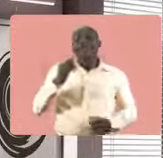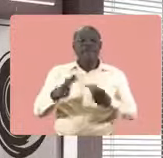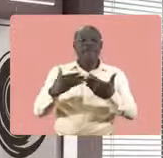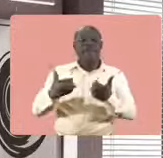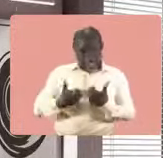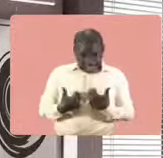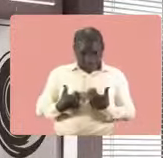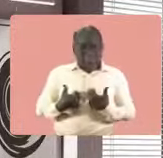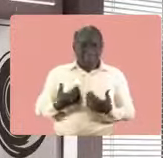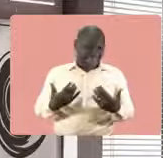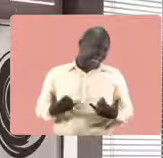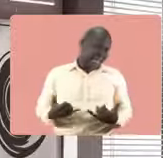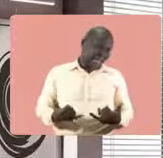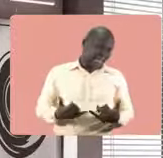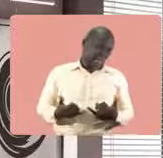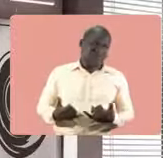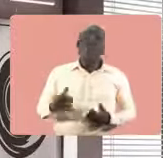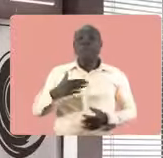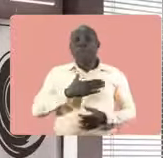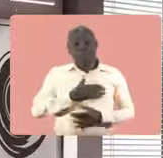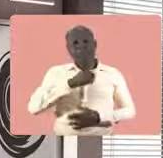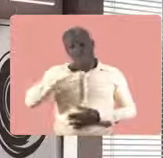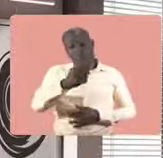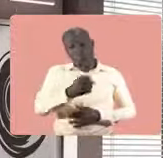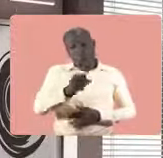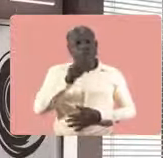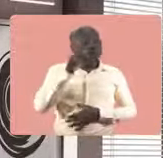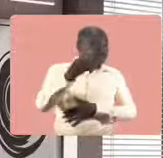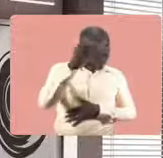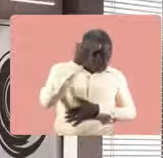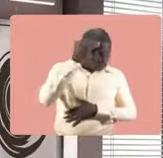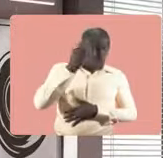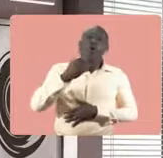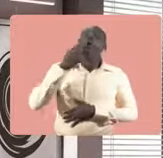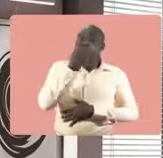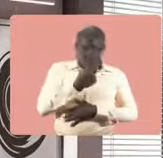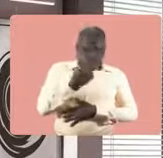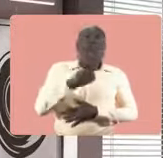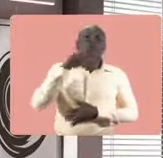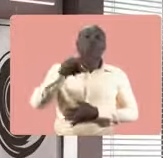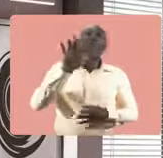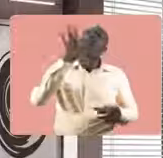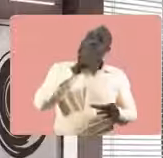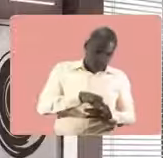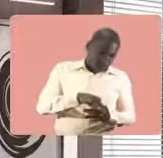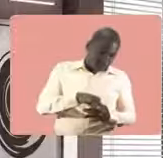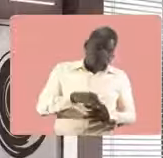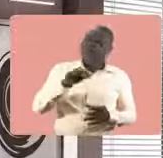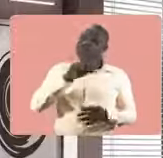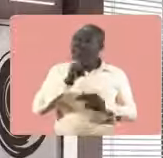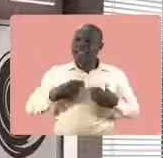Sabri amino eka say me a shot. So I didn't ho obi abatu aba amano. Unya kura adaka